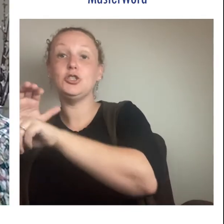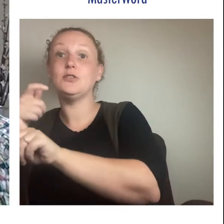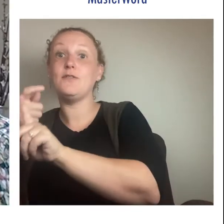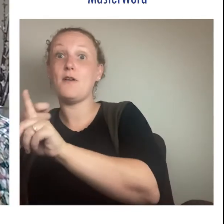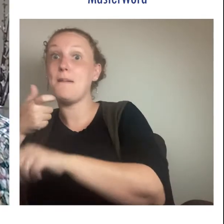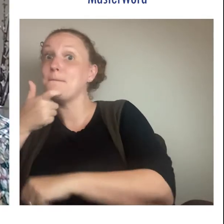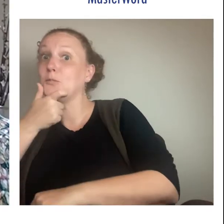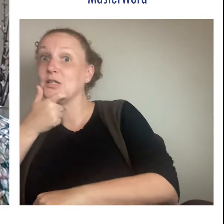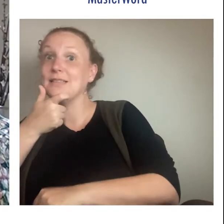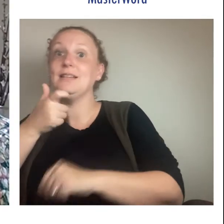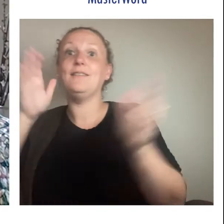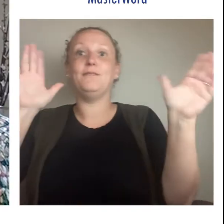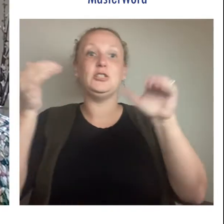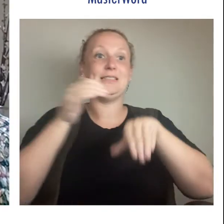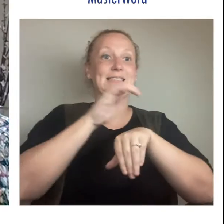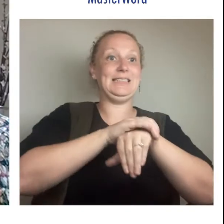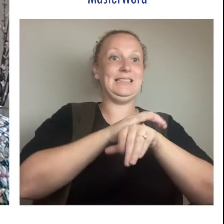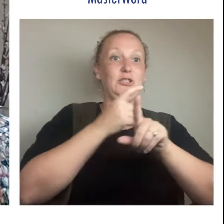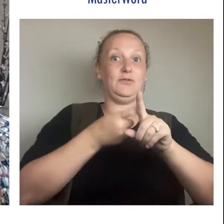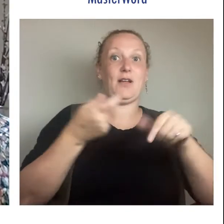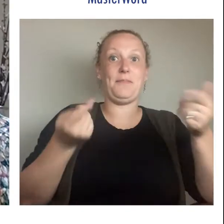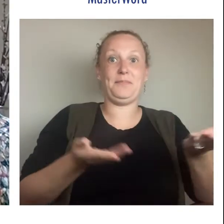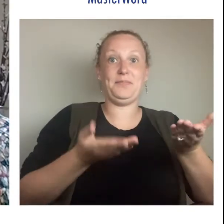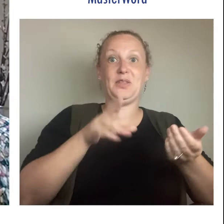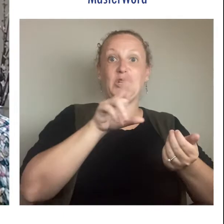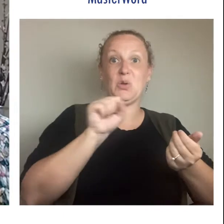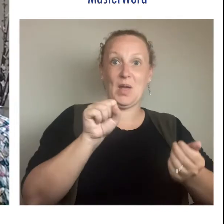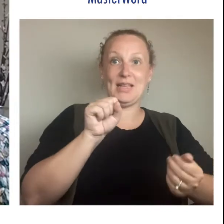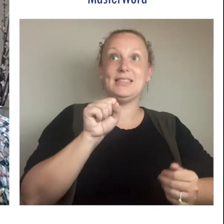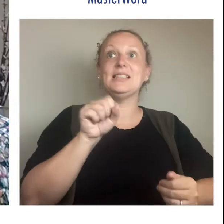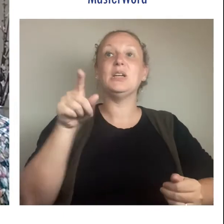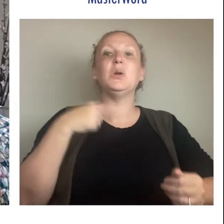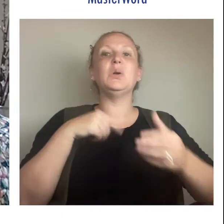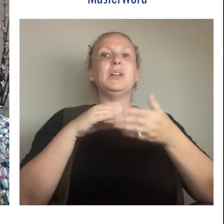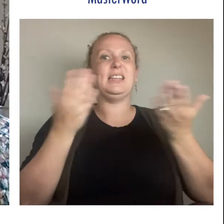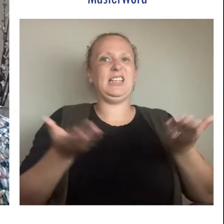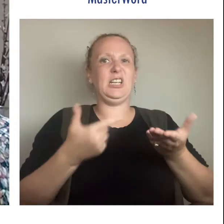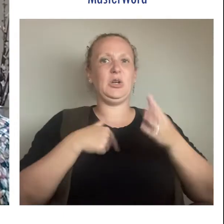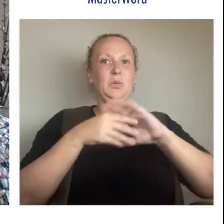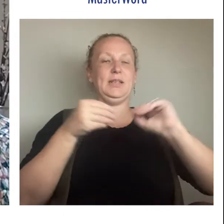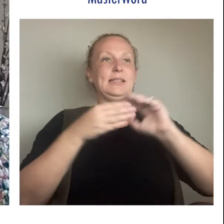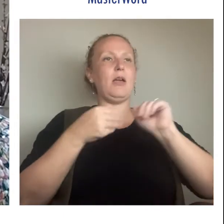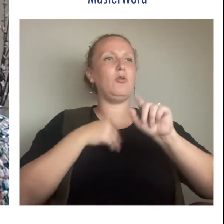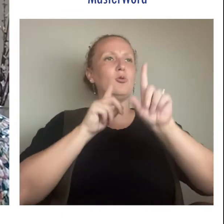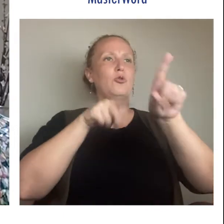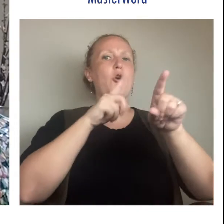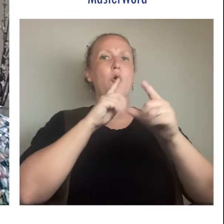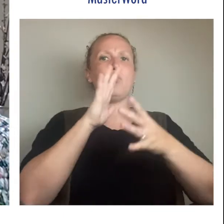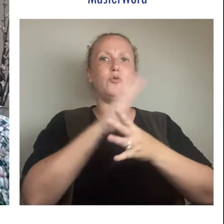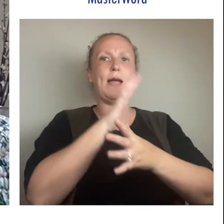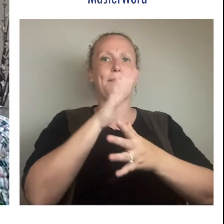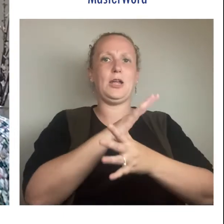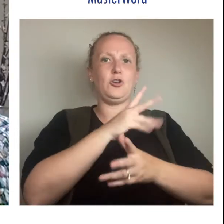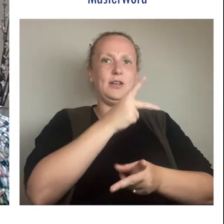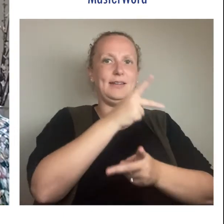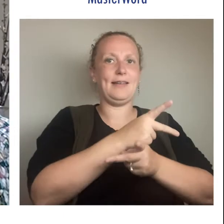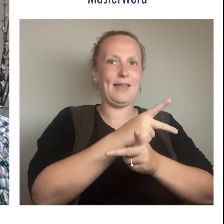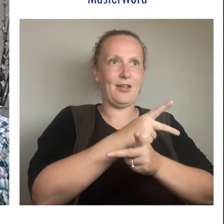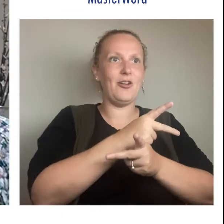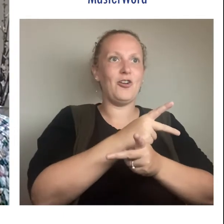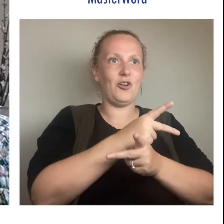simple settings. So I think in the US, we say go to a primary care physician, and in the UK, we may say